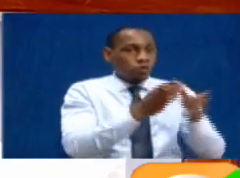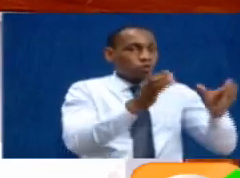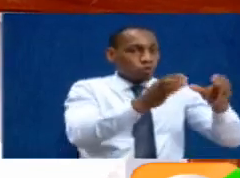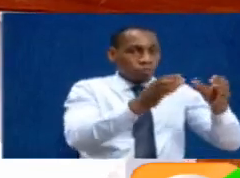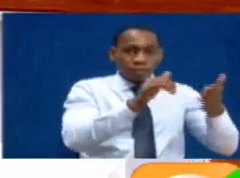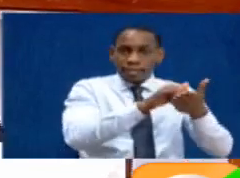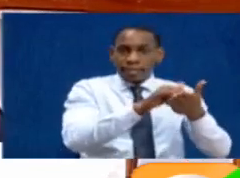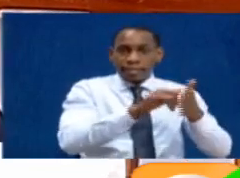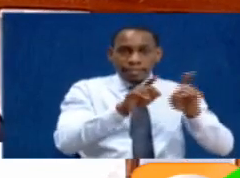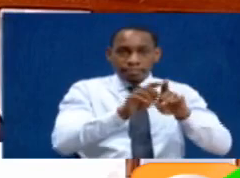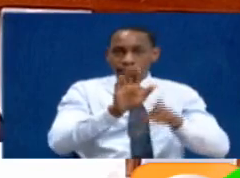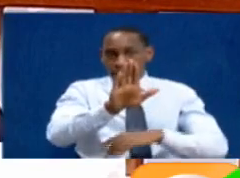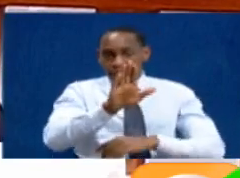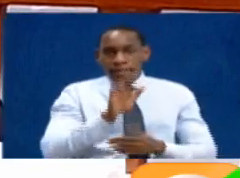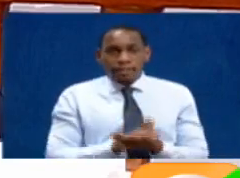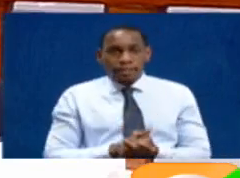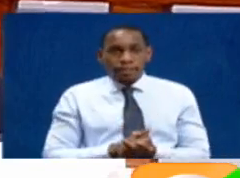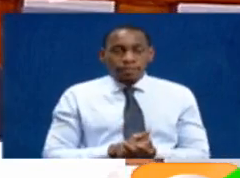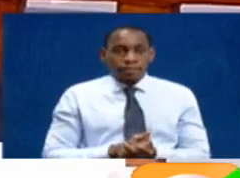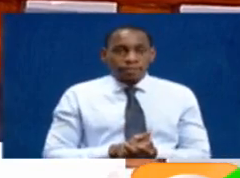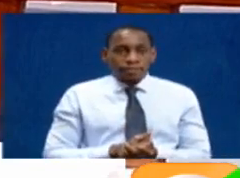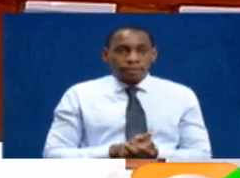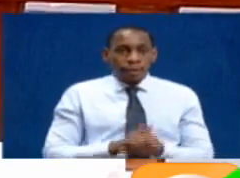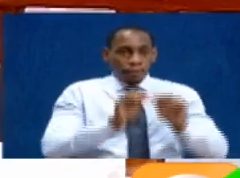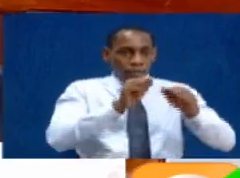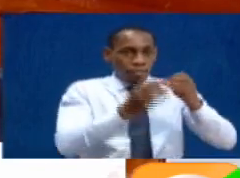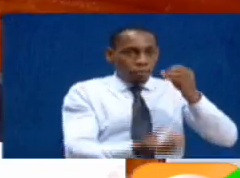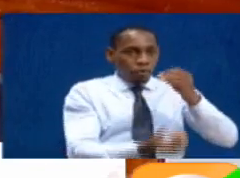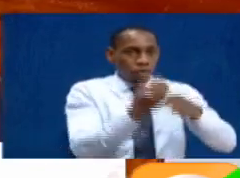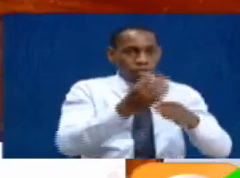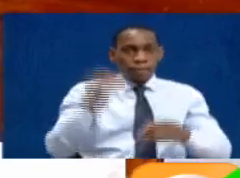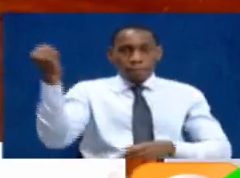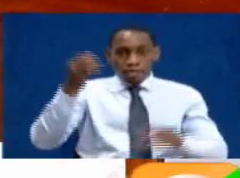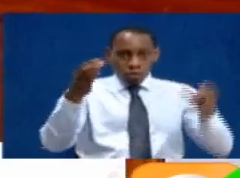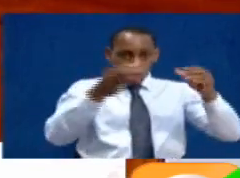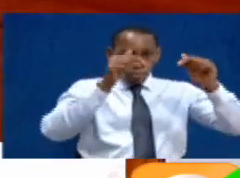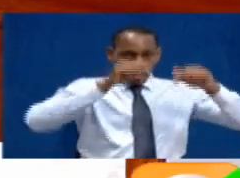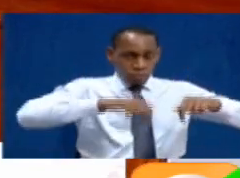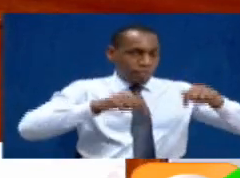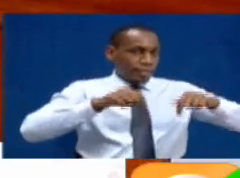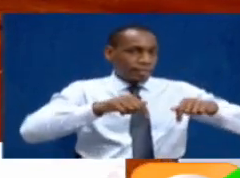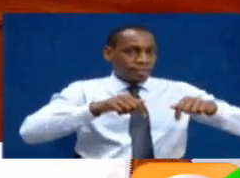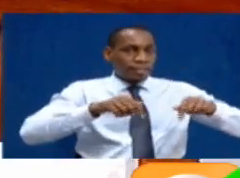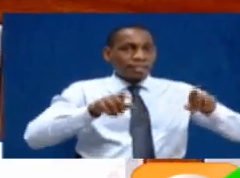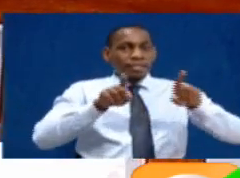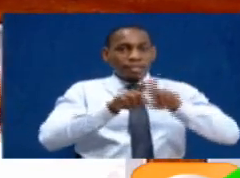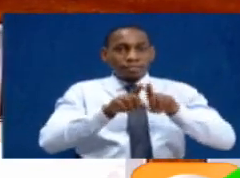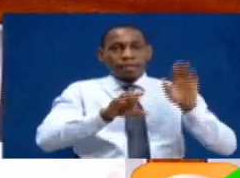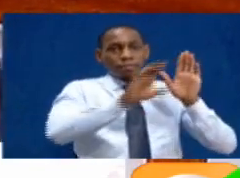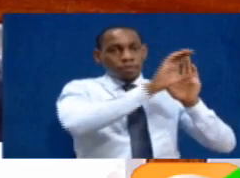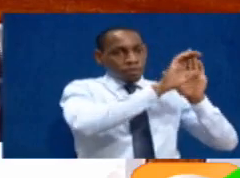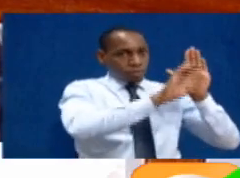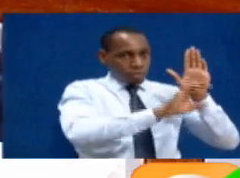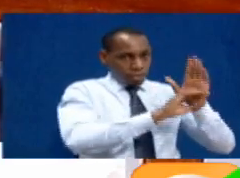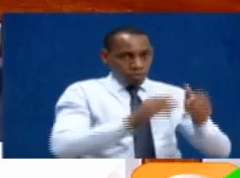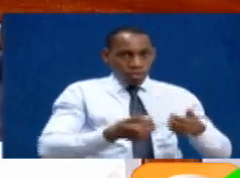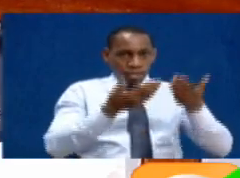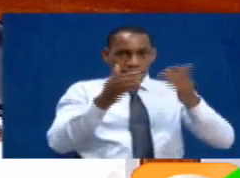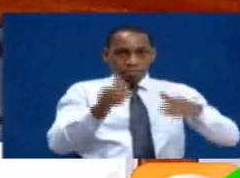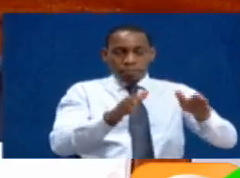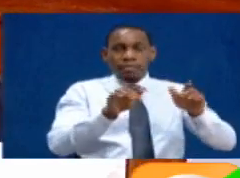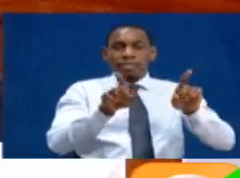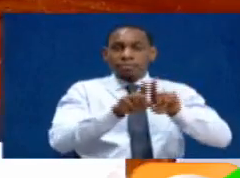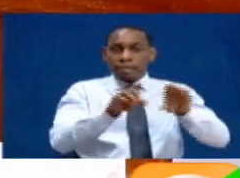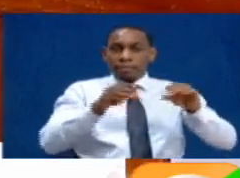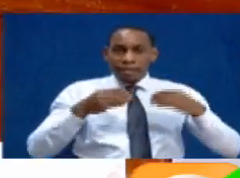On a ticket, even you. You can form your party today. That's what the constitution provides. And you